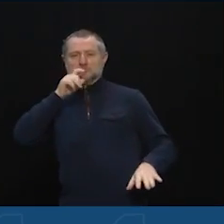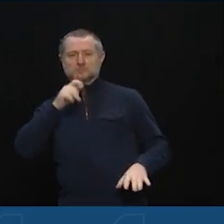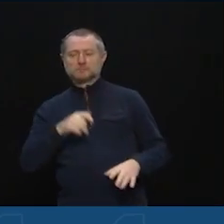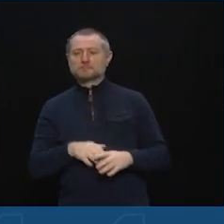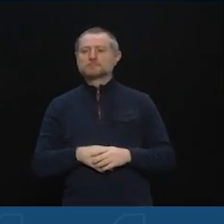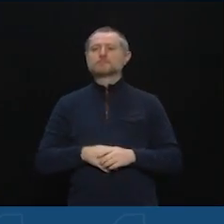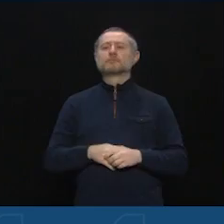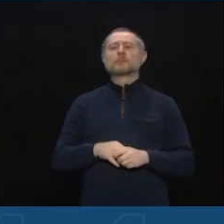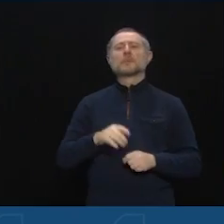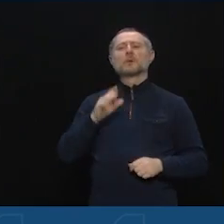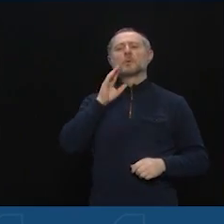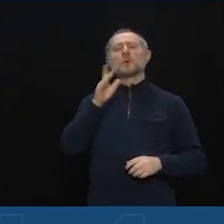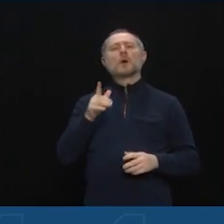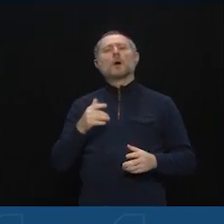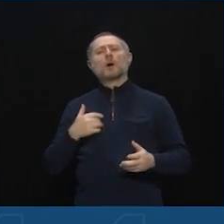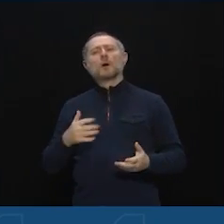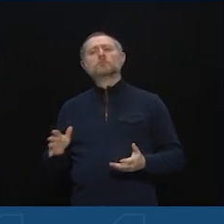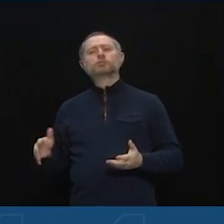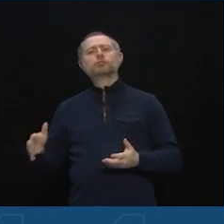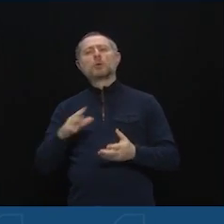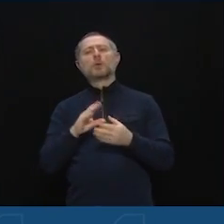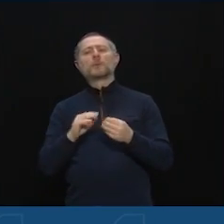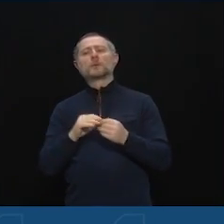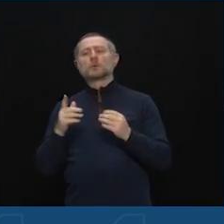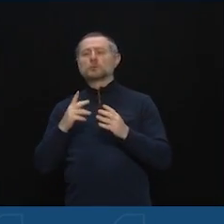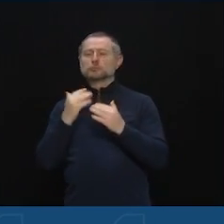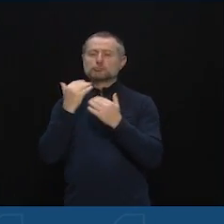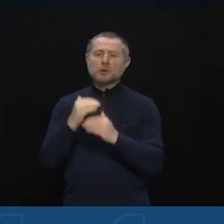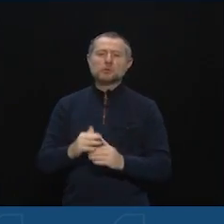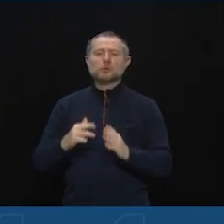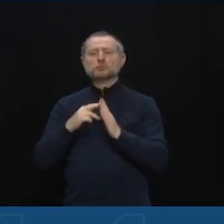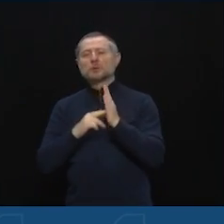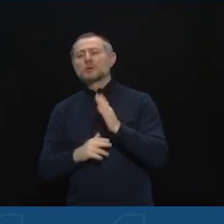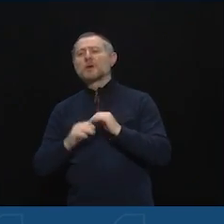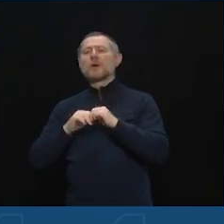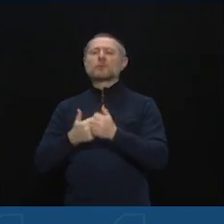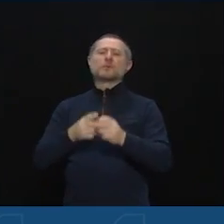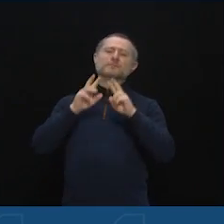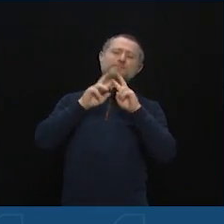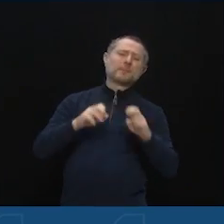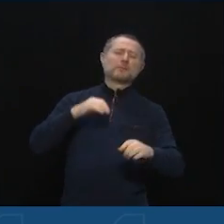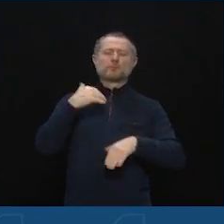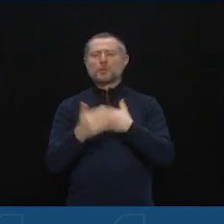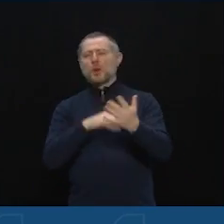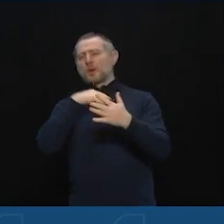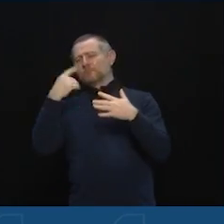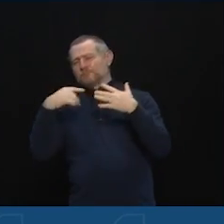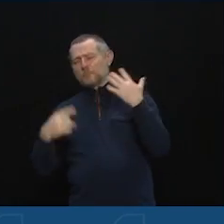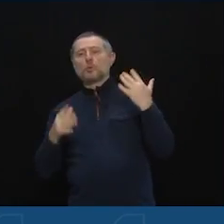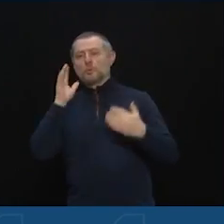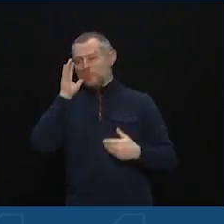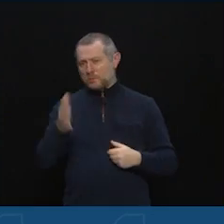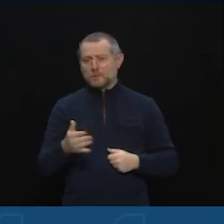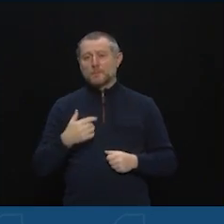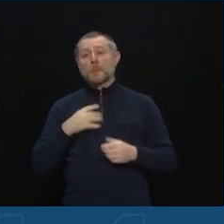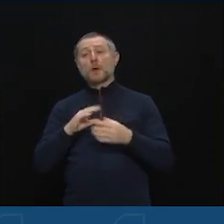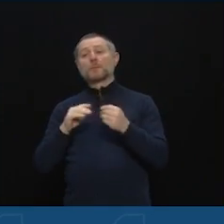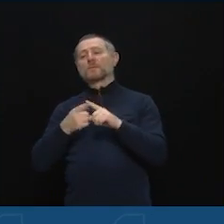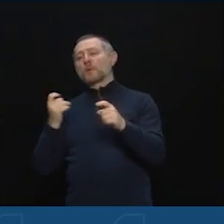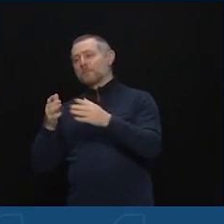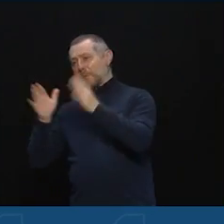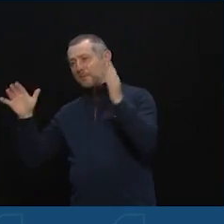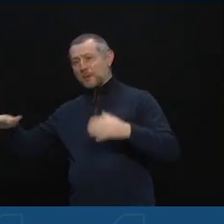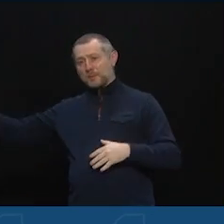on the regulations, is how we do it, will be processed and reviewed by the agency, and they'll get them from the public, from the industry,